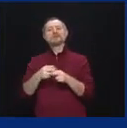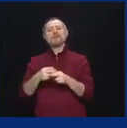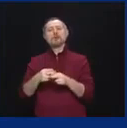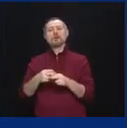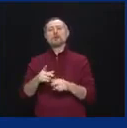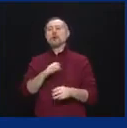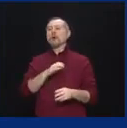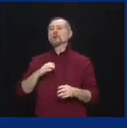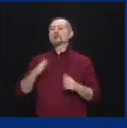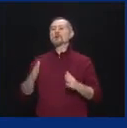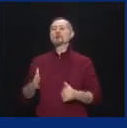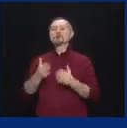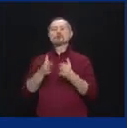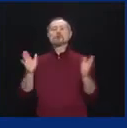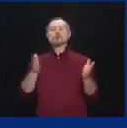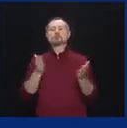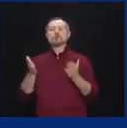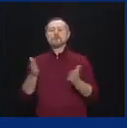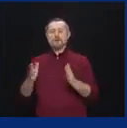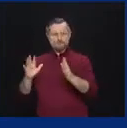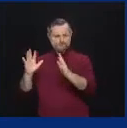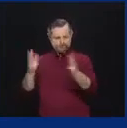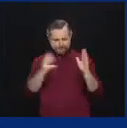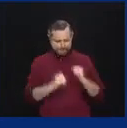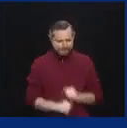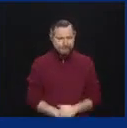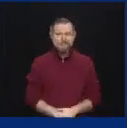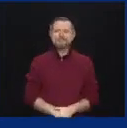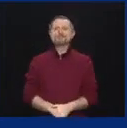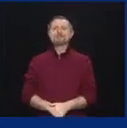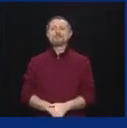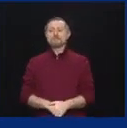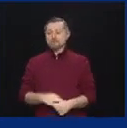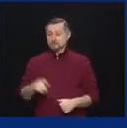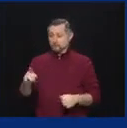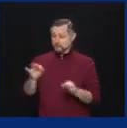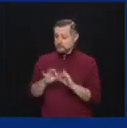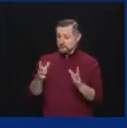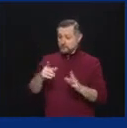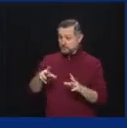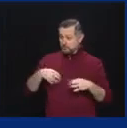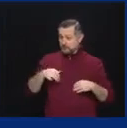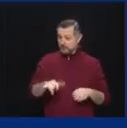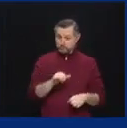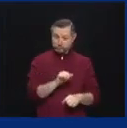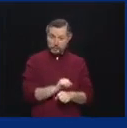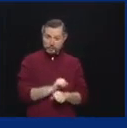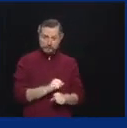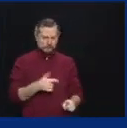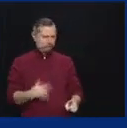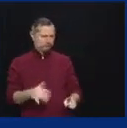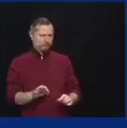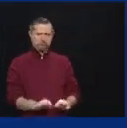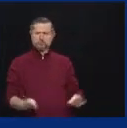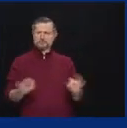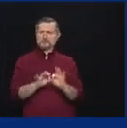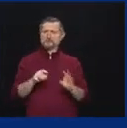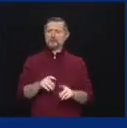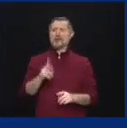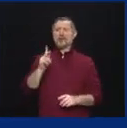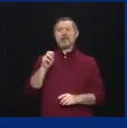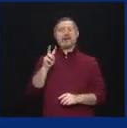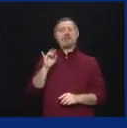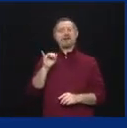you, Jeanette Moy. All these important things you didn't know you'd be involved with when you took the job, right? Kevin Eunice, our executive